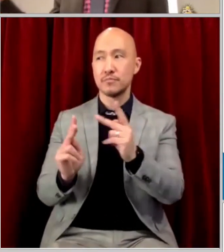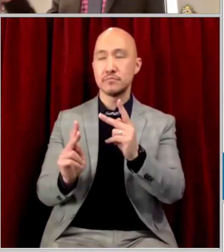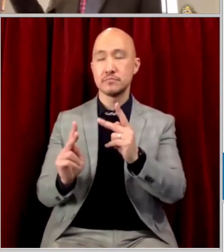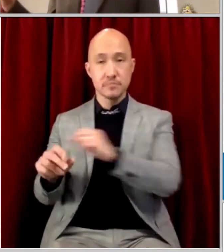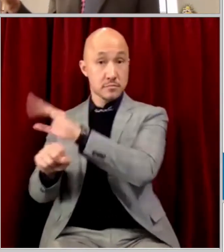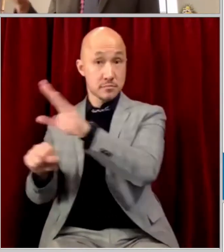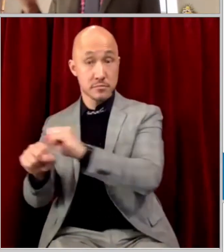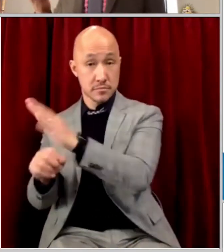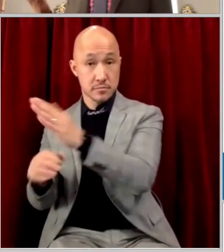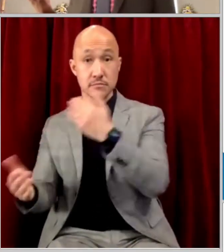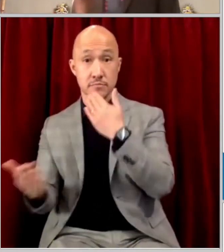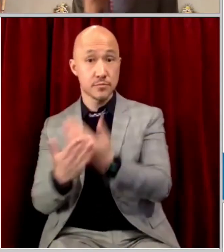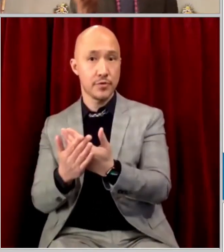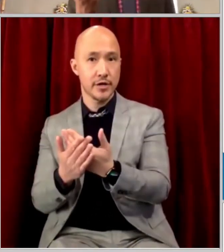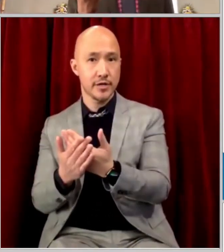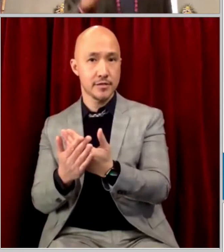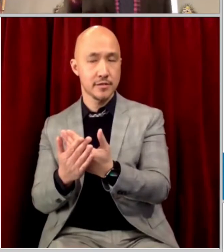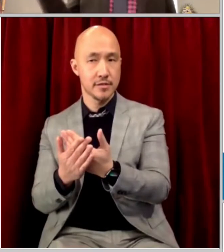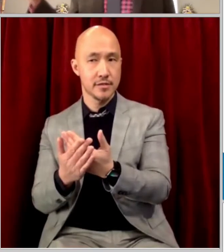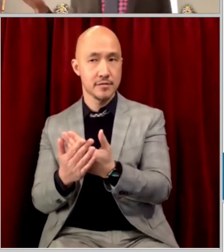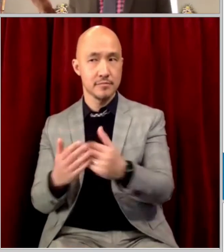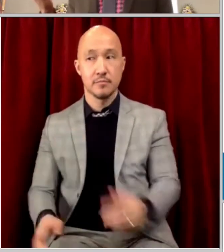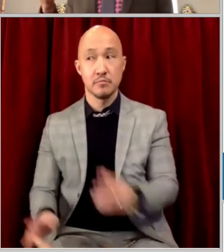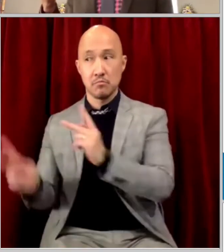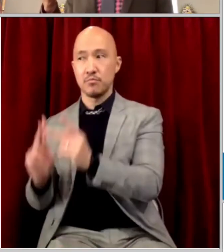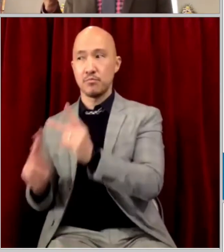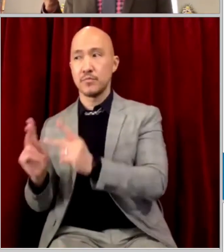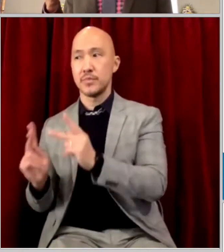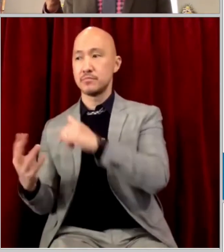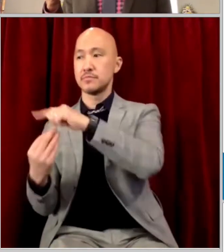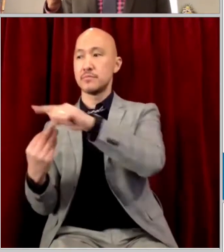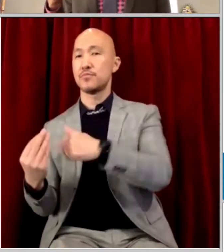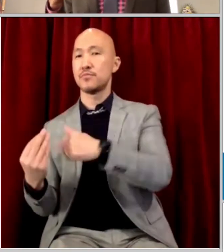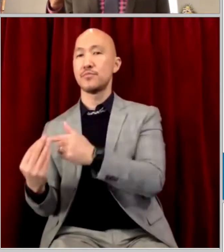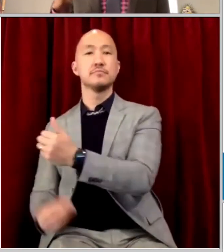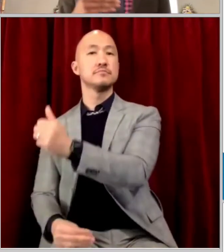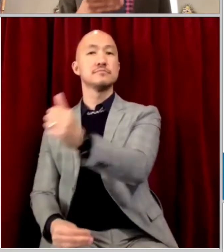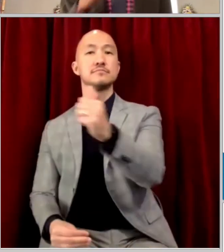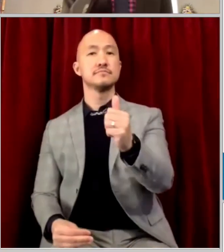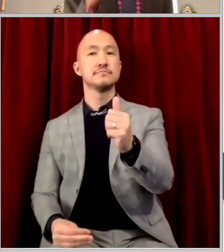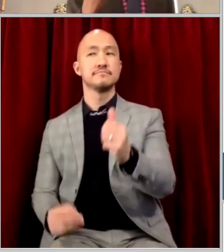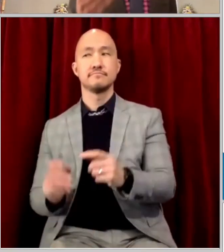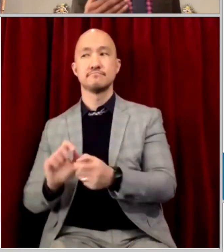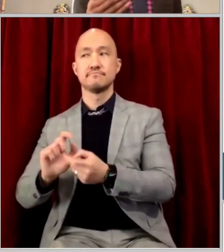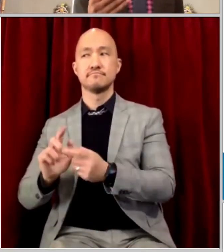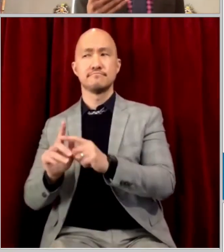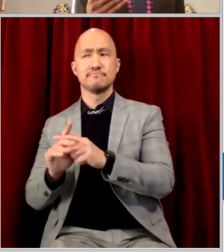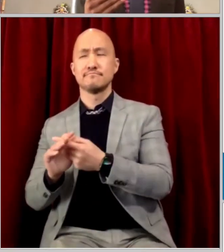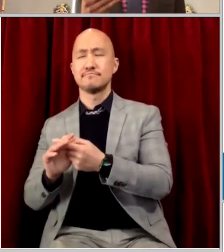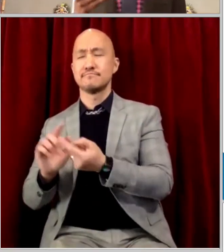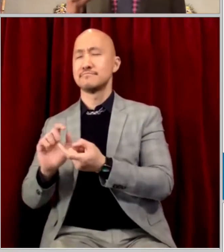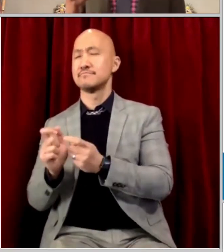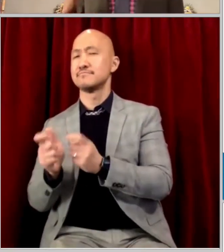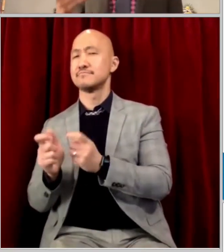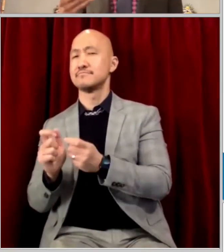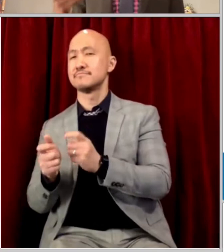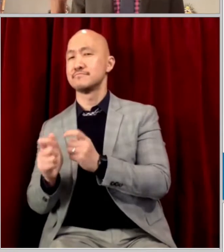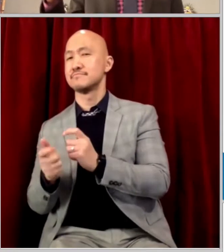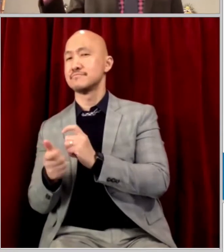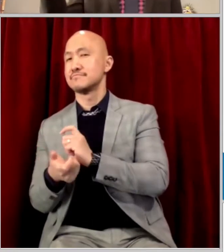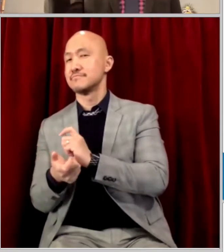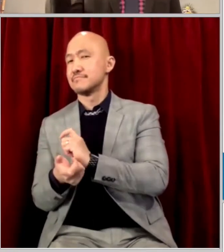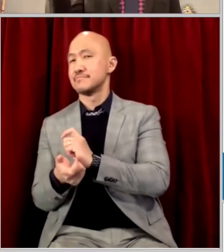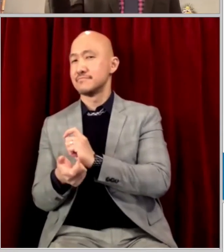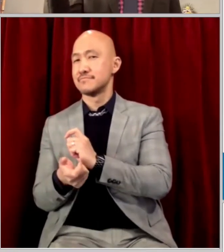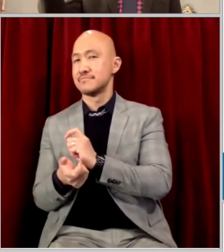that because we know we get those names. We get those titles. We don't ask for them, right? You know, but we get those names and those titles. And